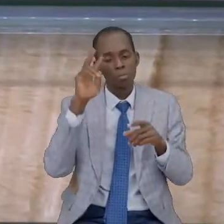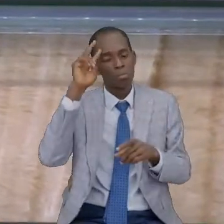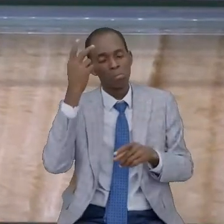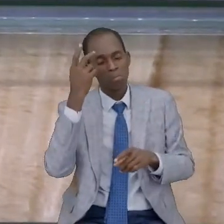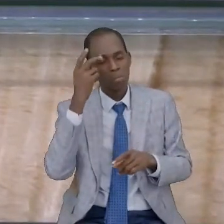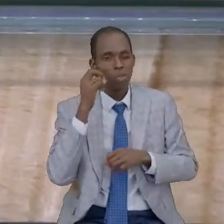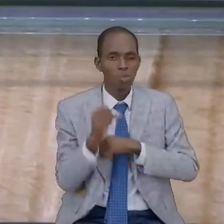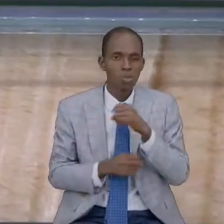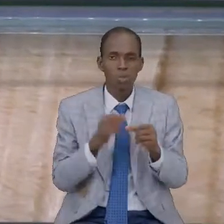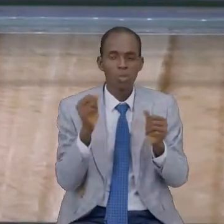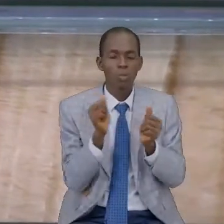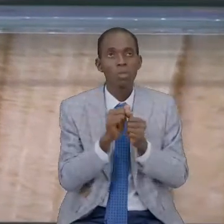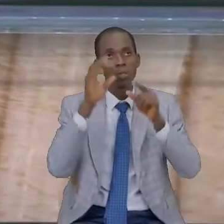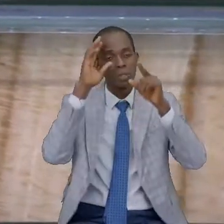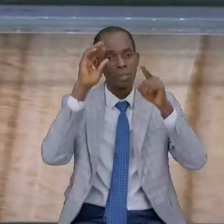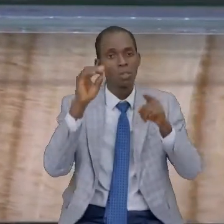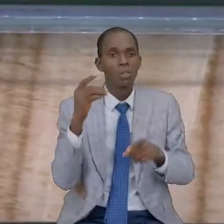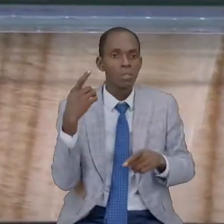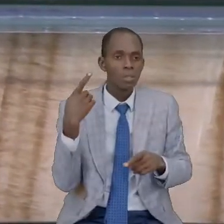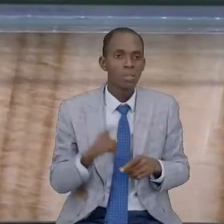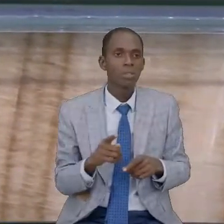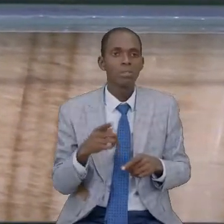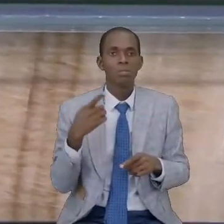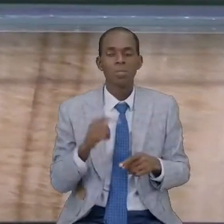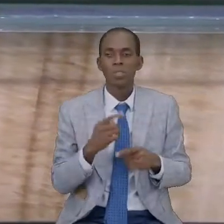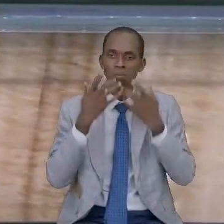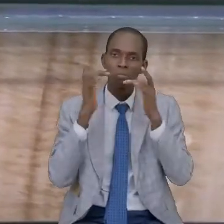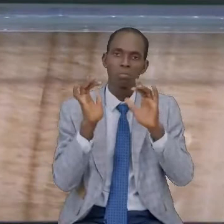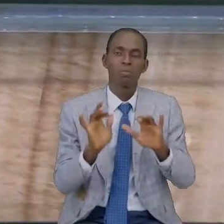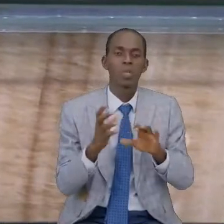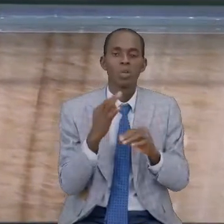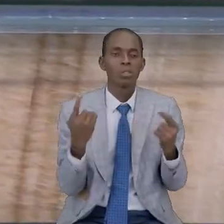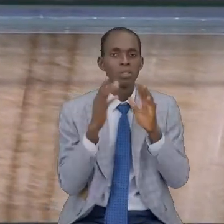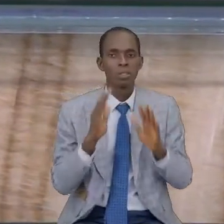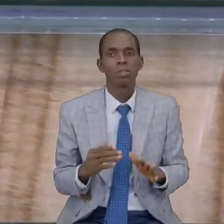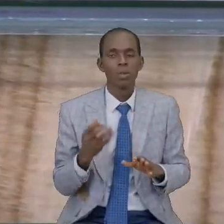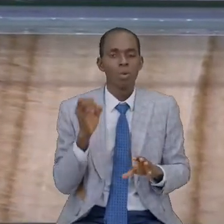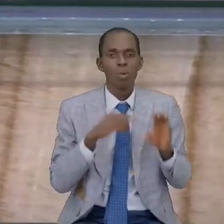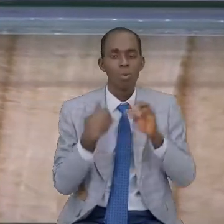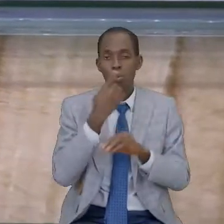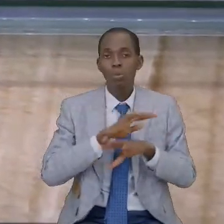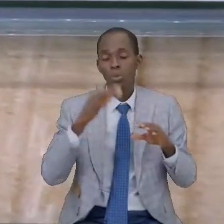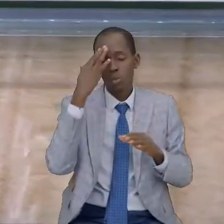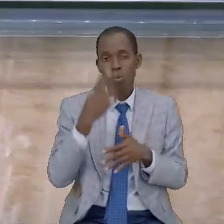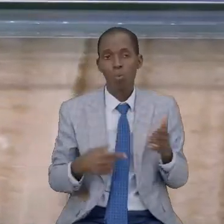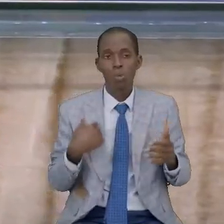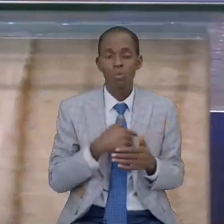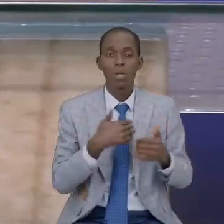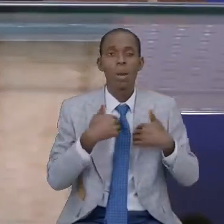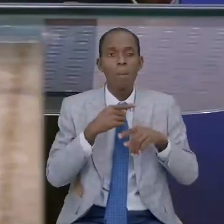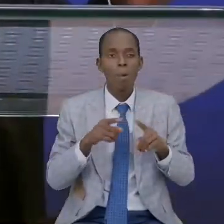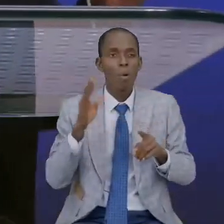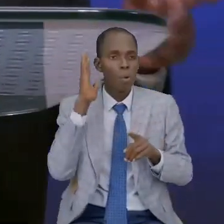misrepresentation, suffer with him the jeering of the unbelievers who do not know what we have, but we